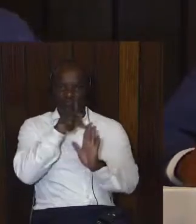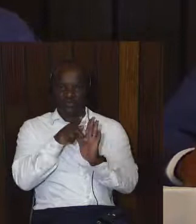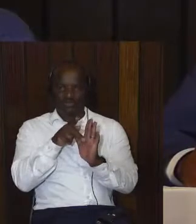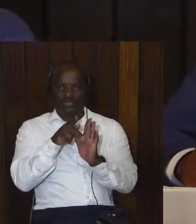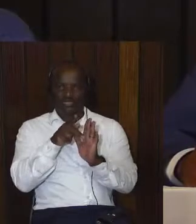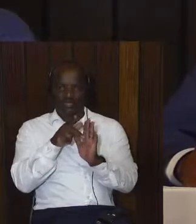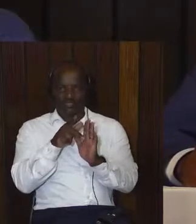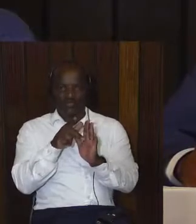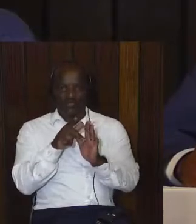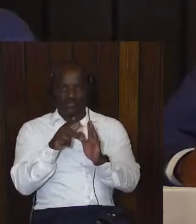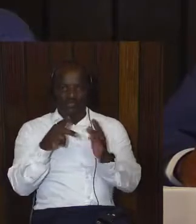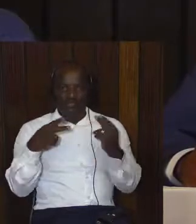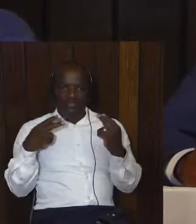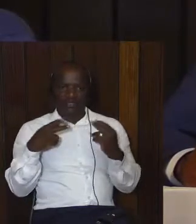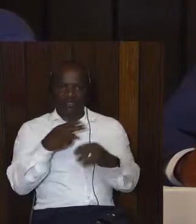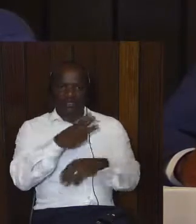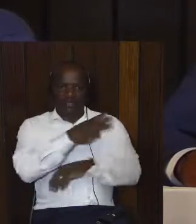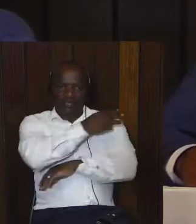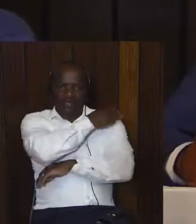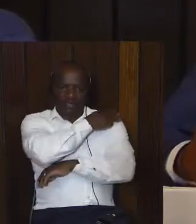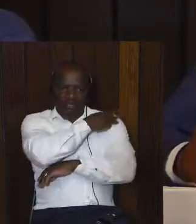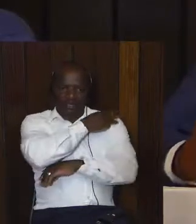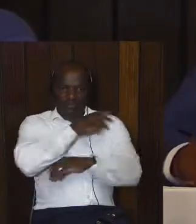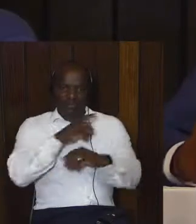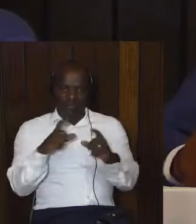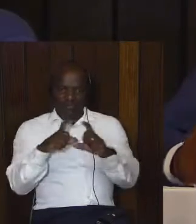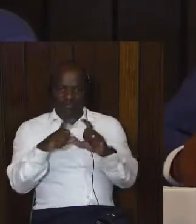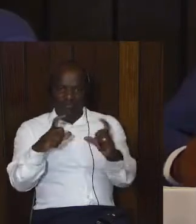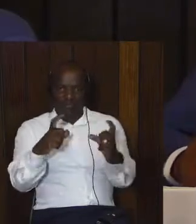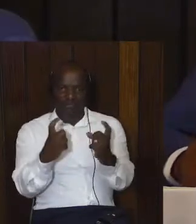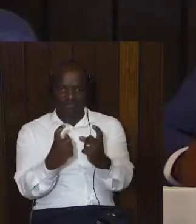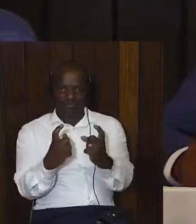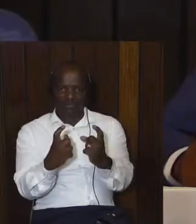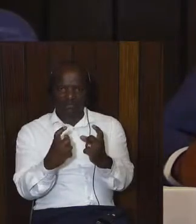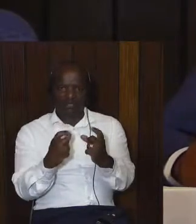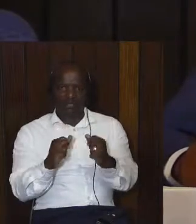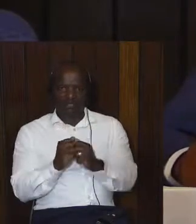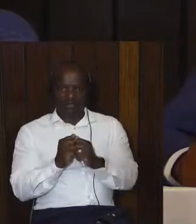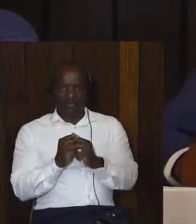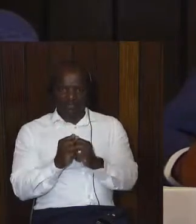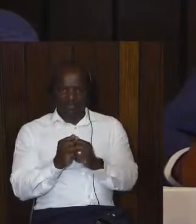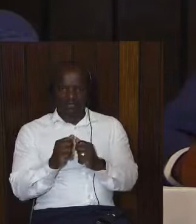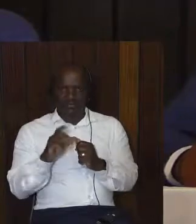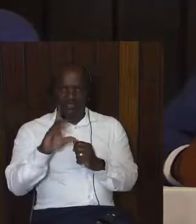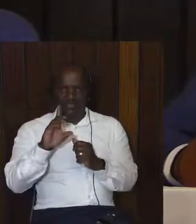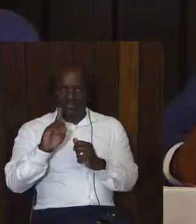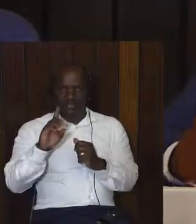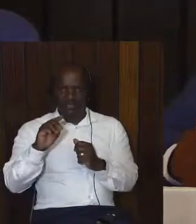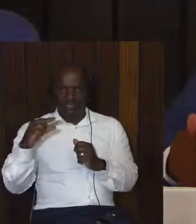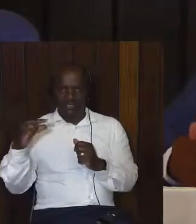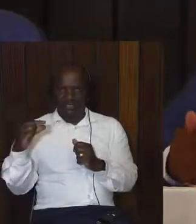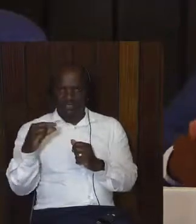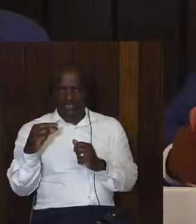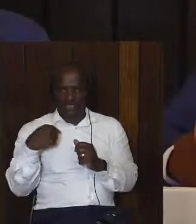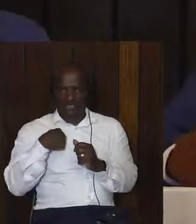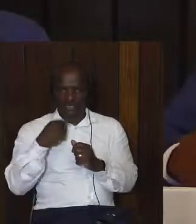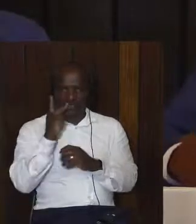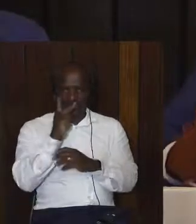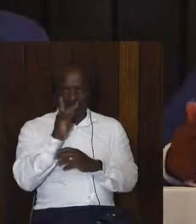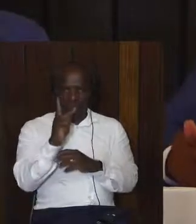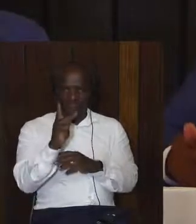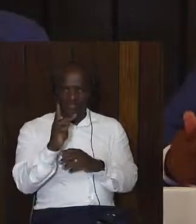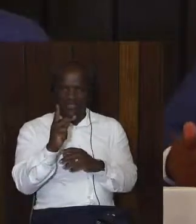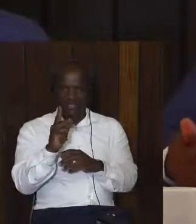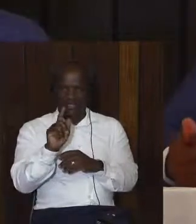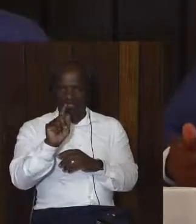this project management unit? Because from where I sit, DDG, I think